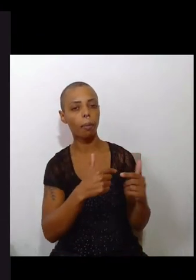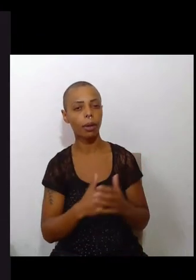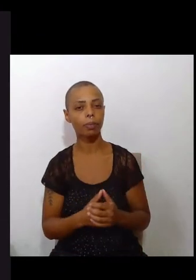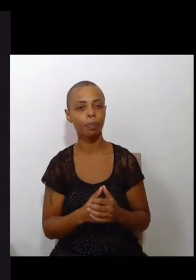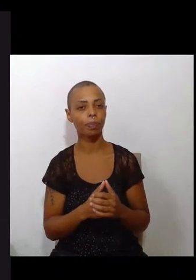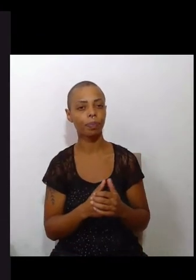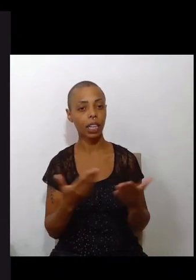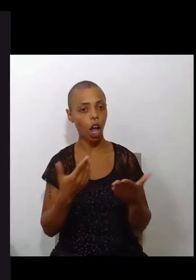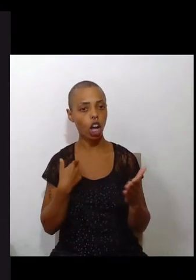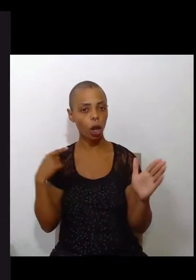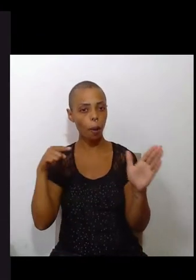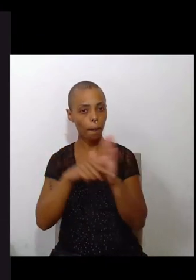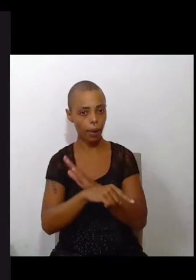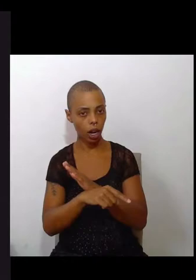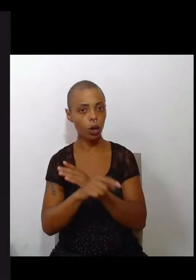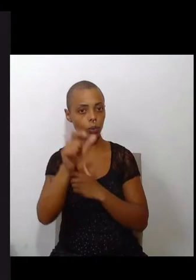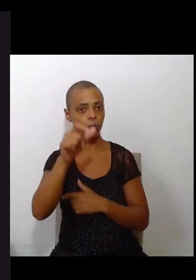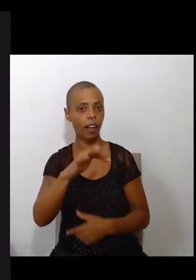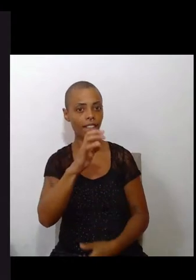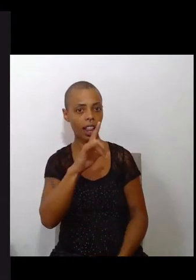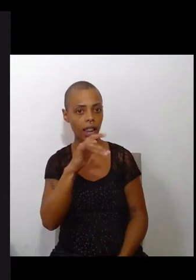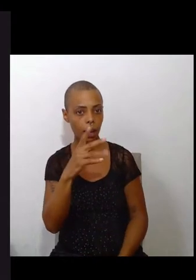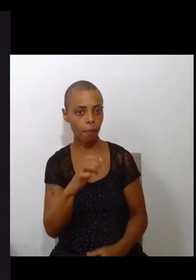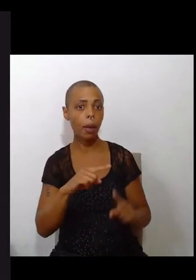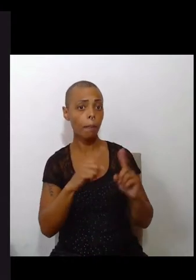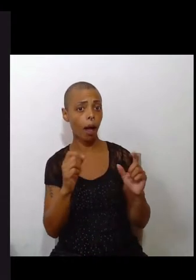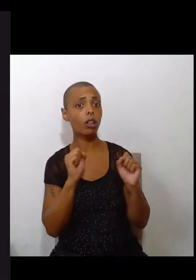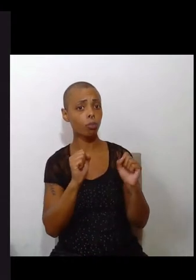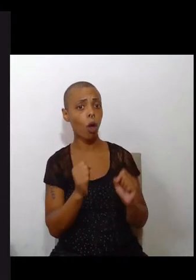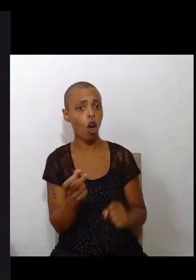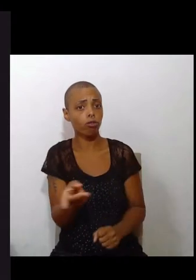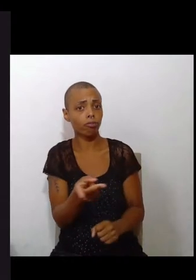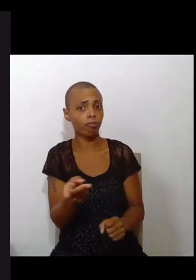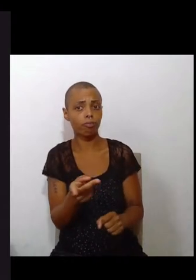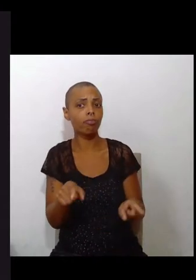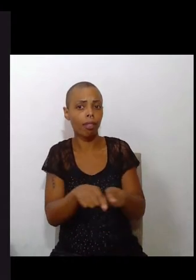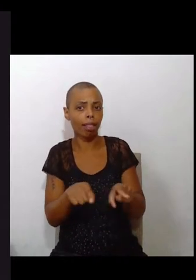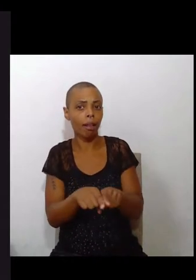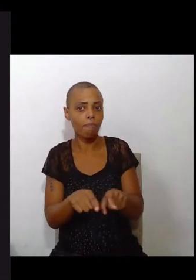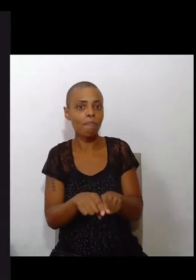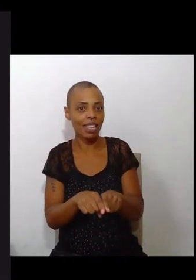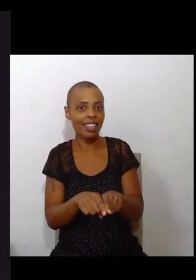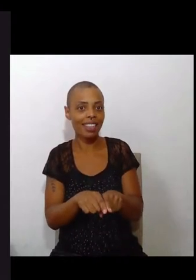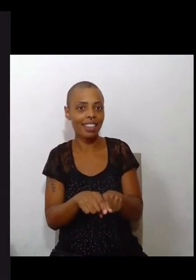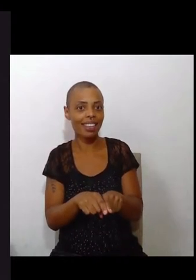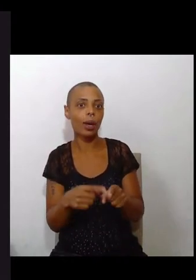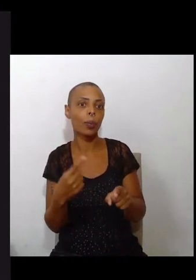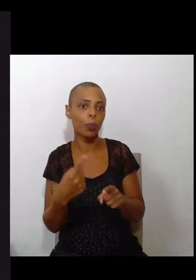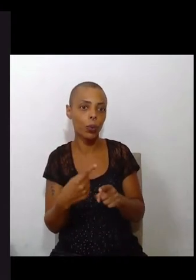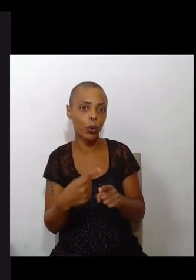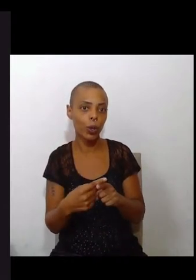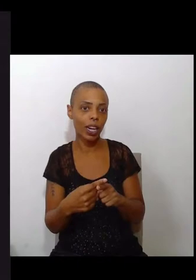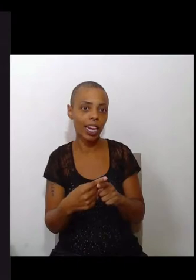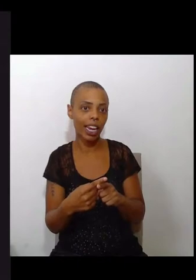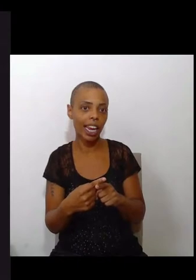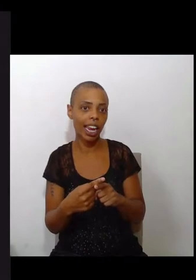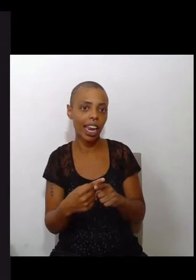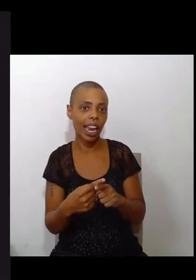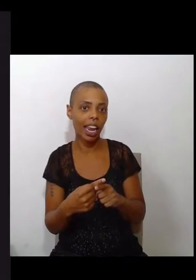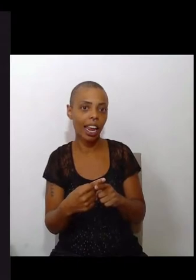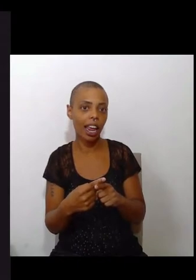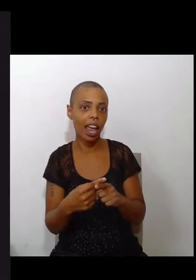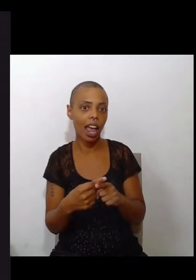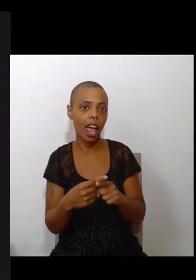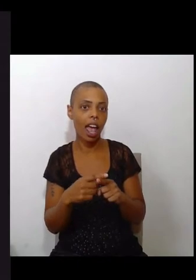dimension to your work and now this question is to Felipe the three of you could answer it actually because